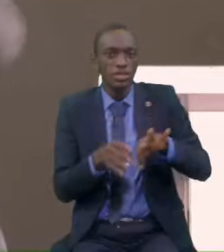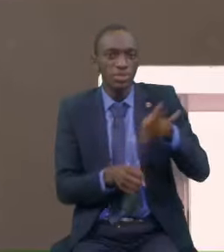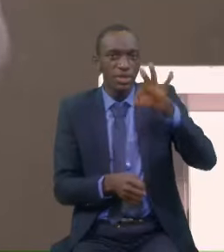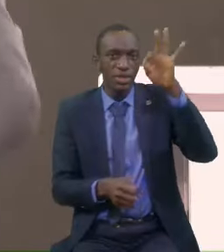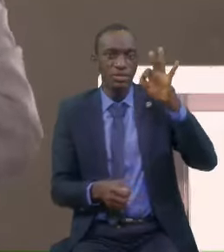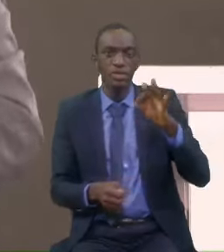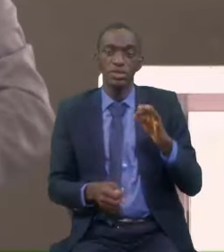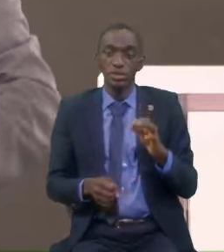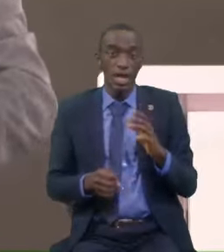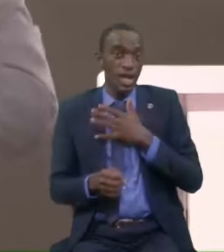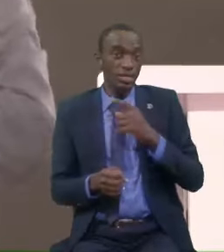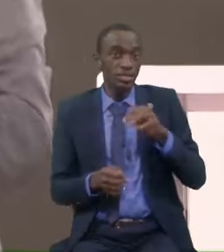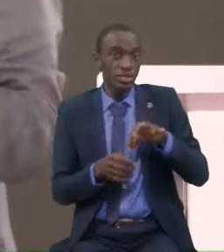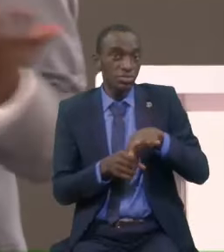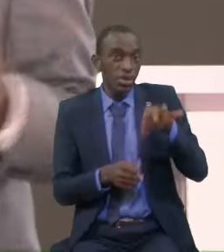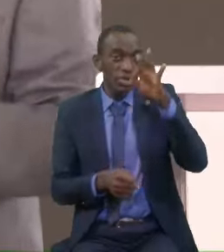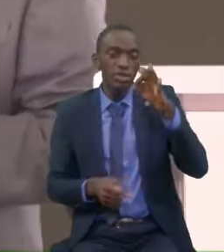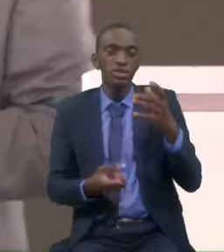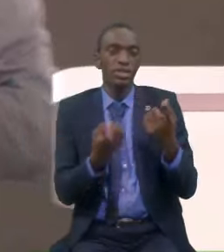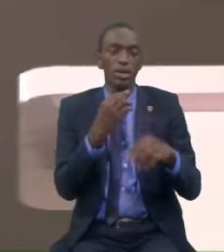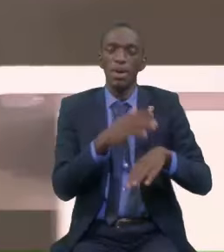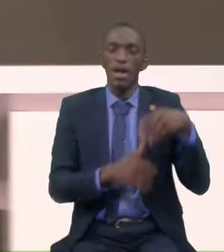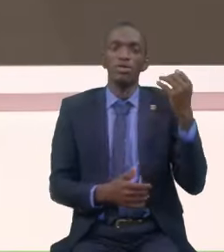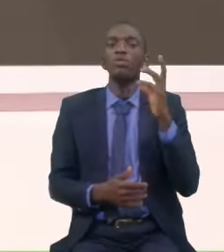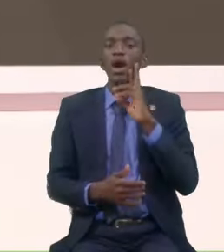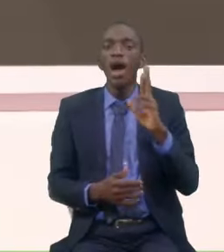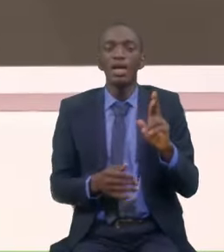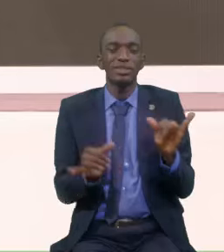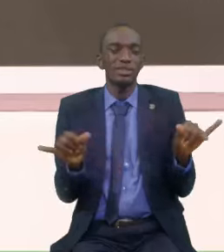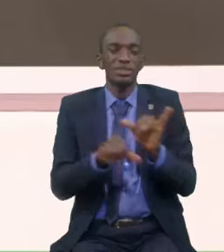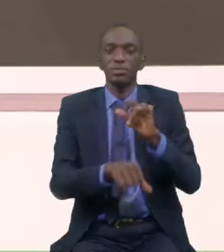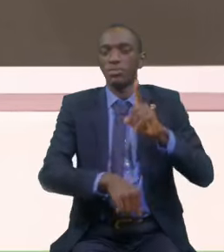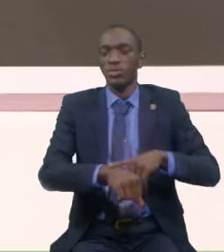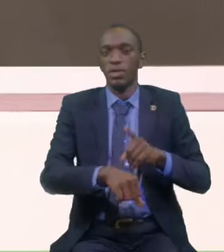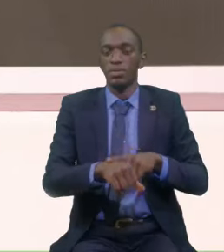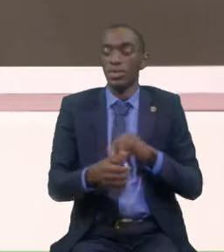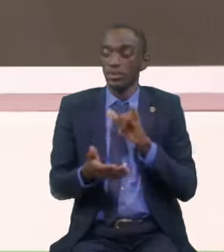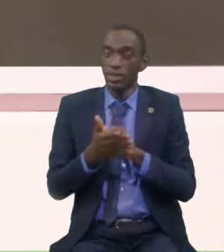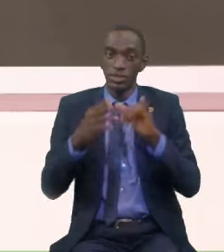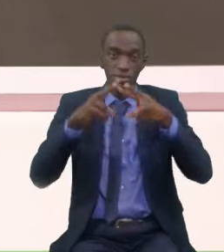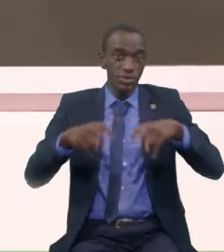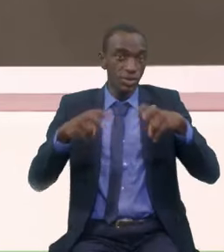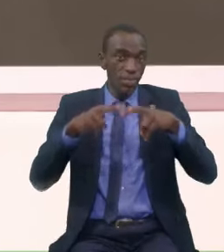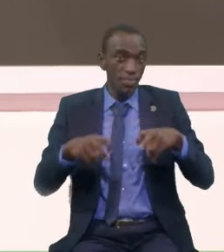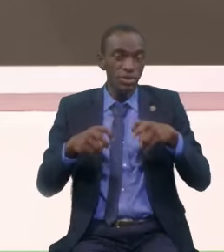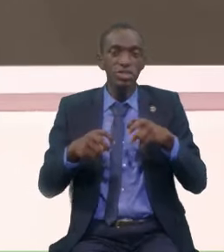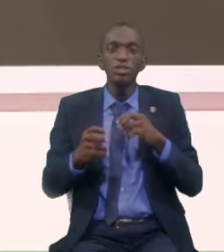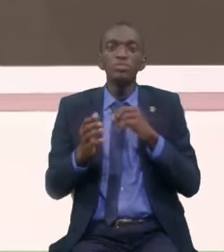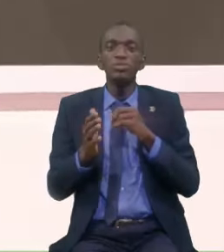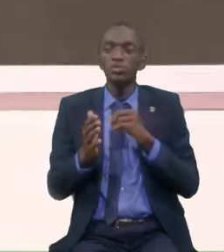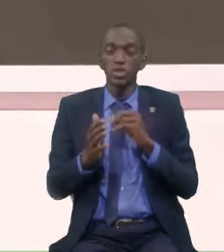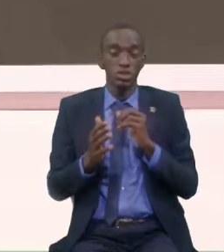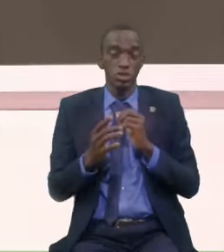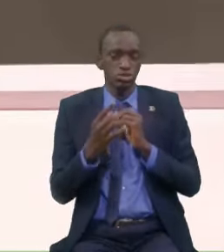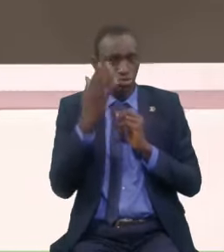hour. That's discernment. He discerned it was not the Lord talking through her. How many people we meet and